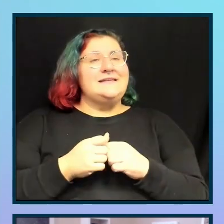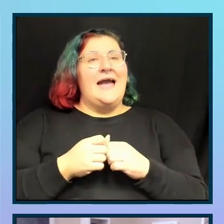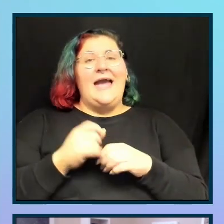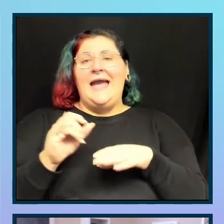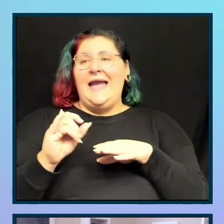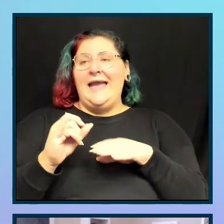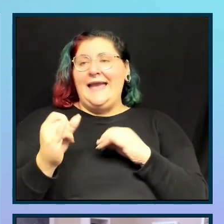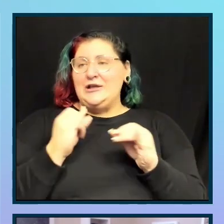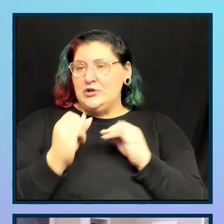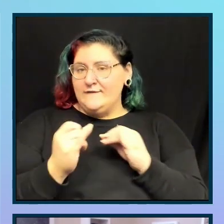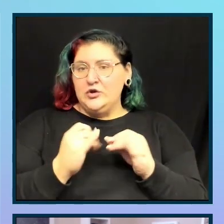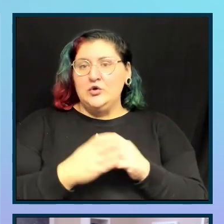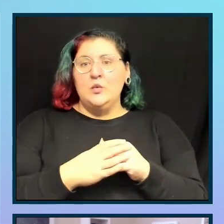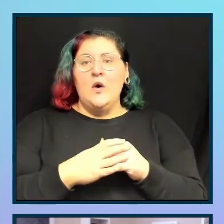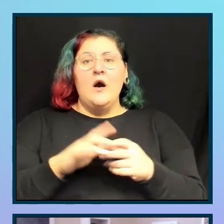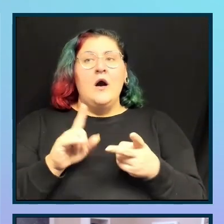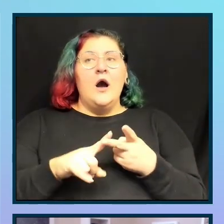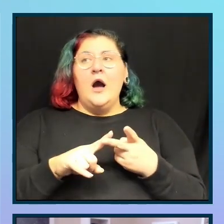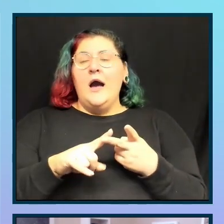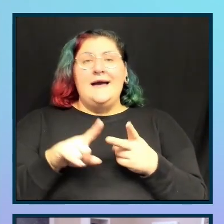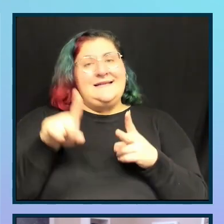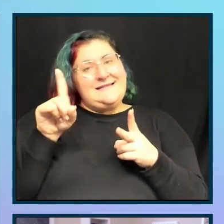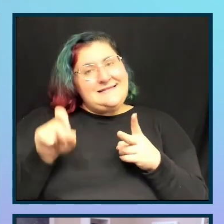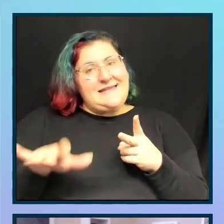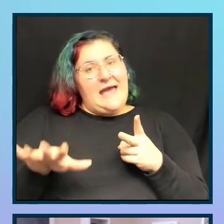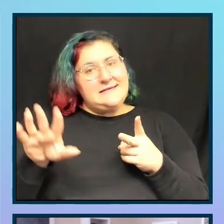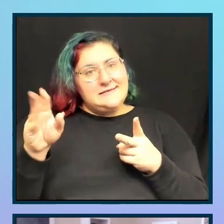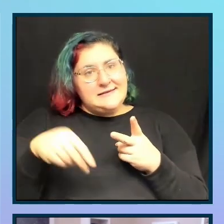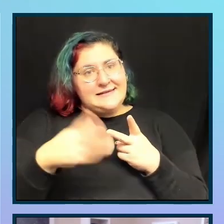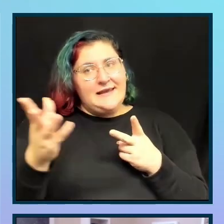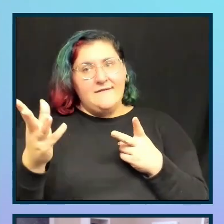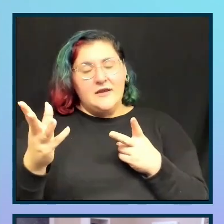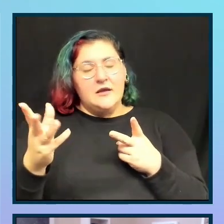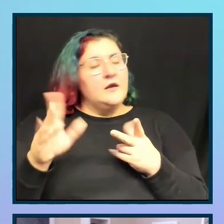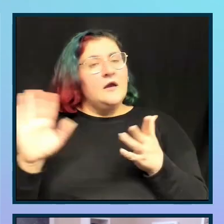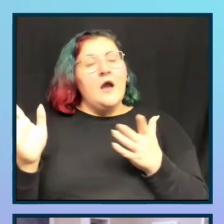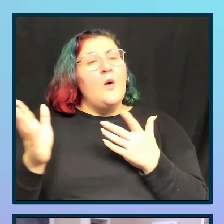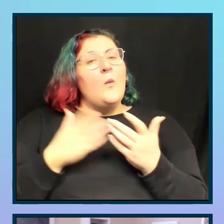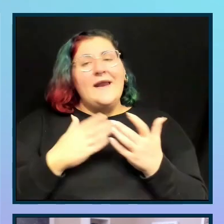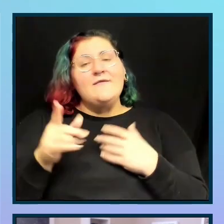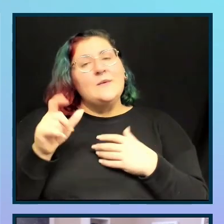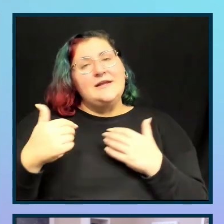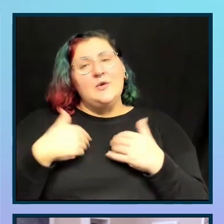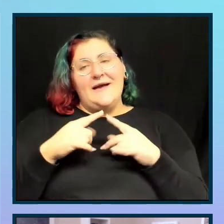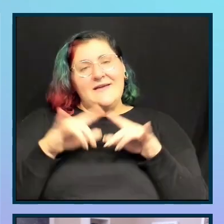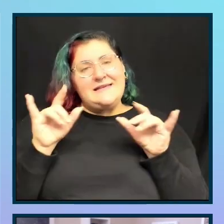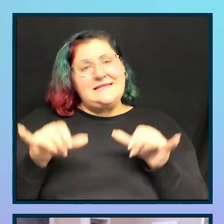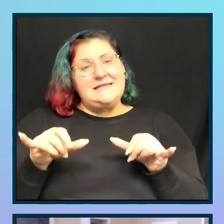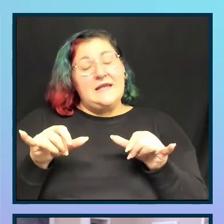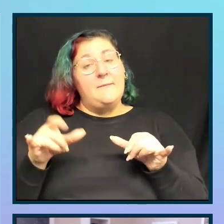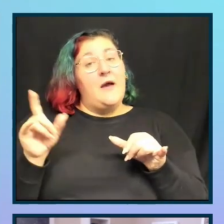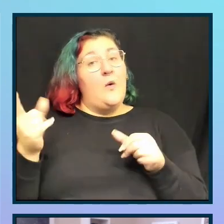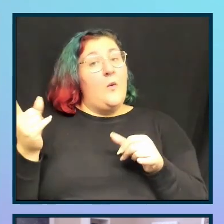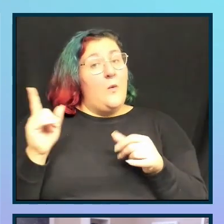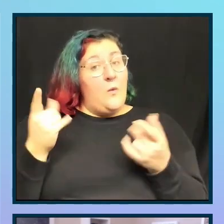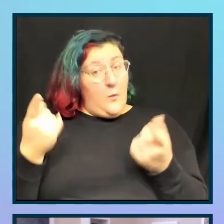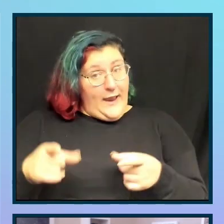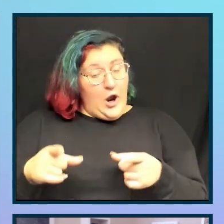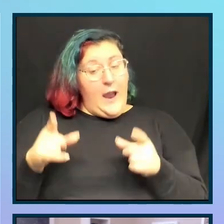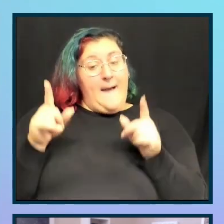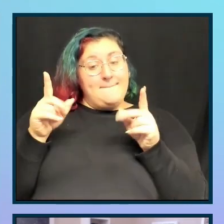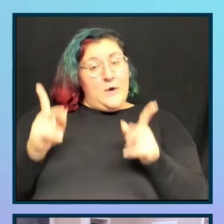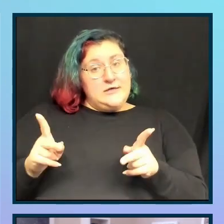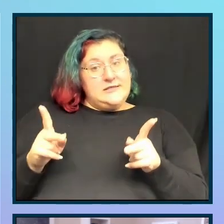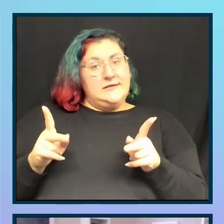things, we need to have a system so that humans are frequently reviewing the outputs of this system, are